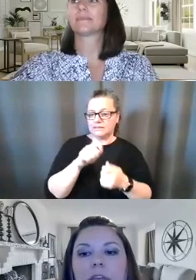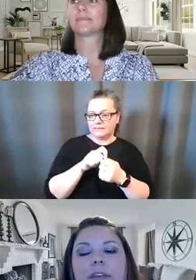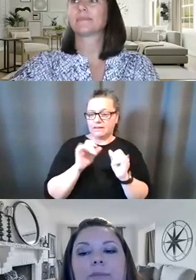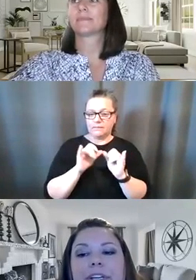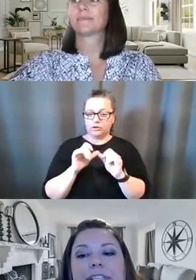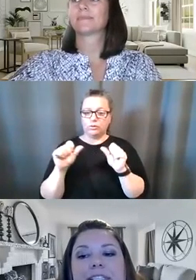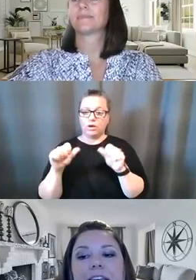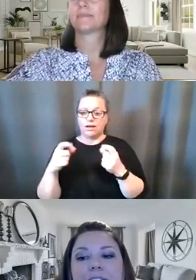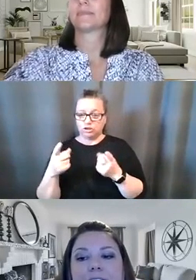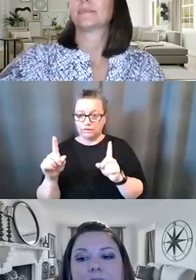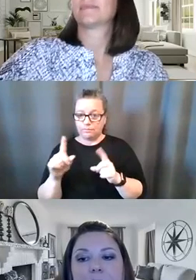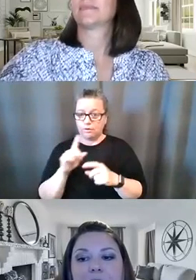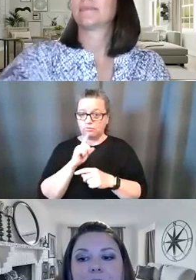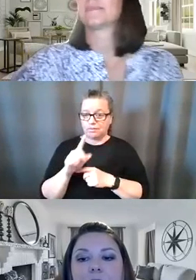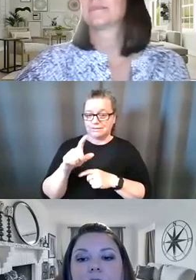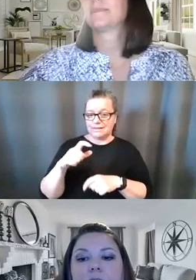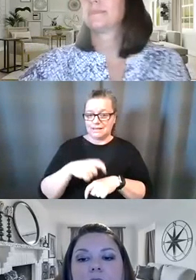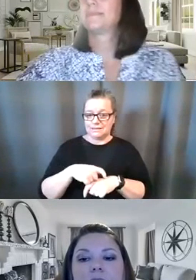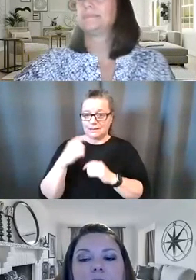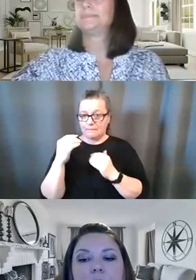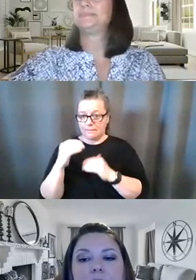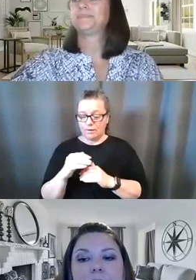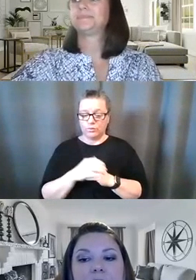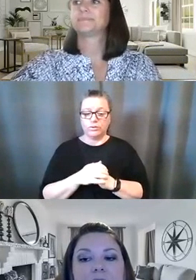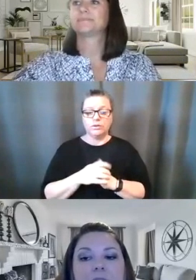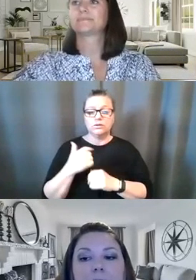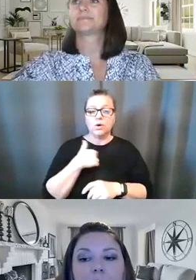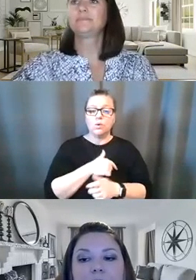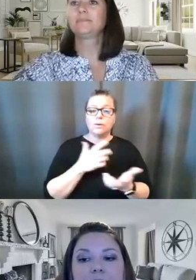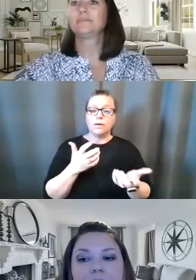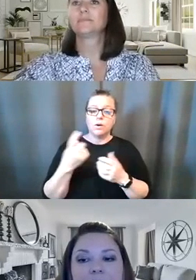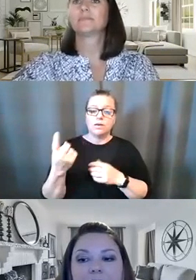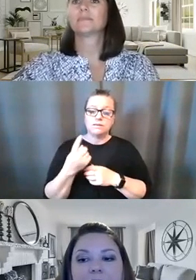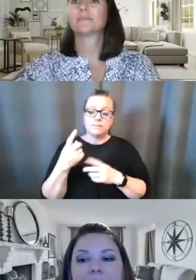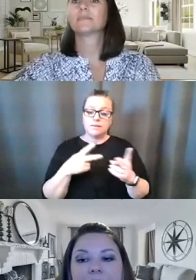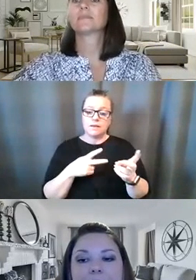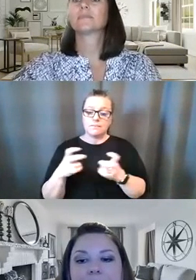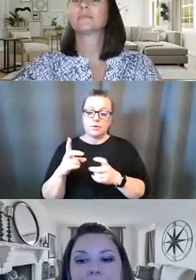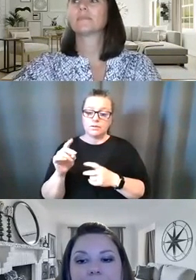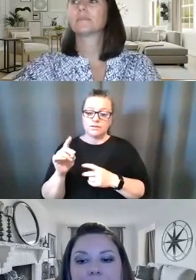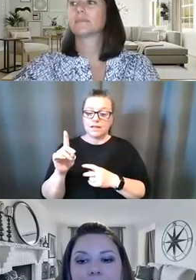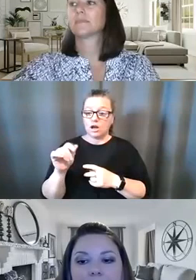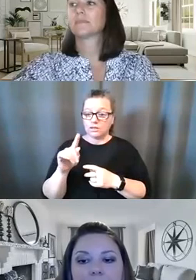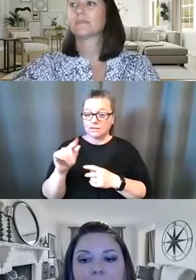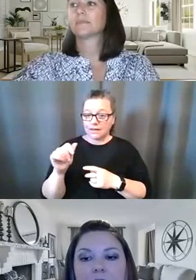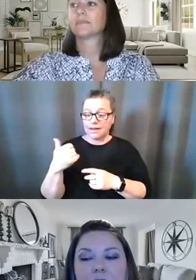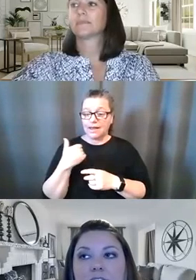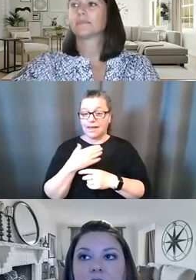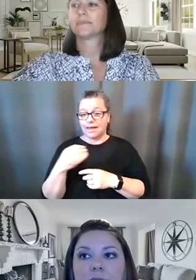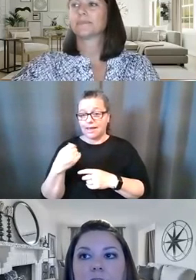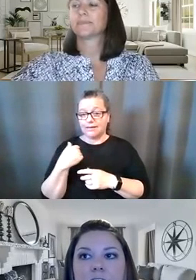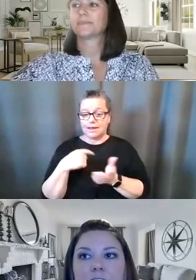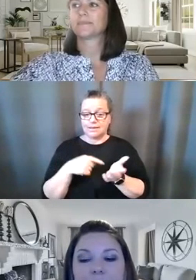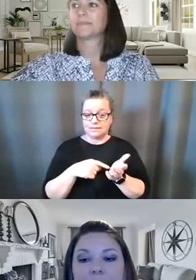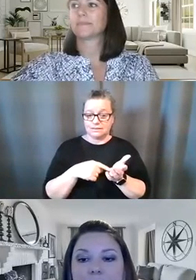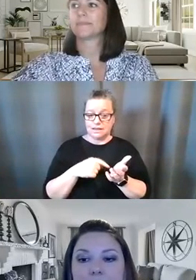achievable, realistic, and time-bound. So we want something that pulls in our data and has a deadline.